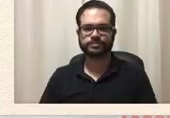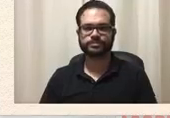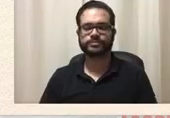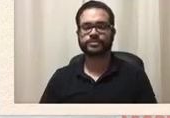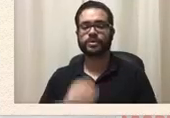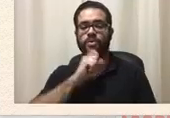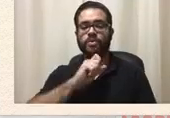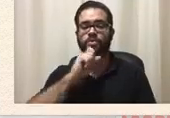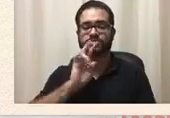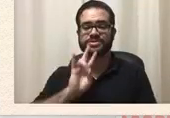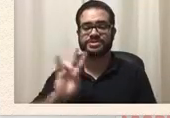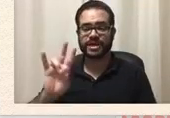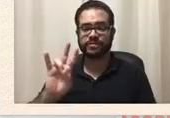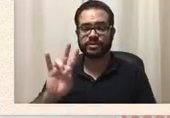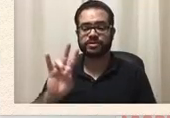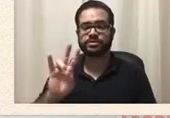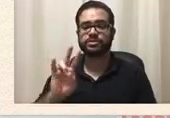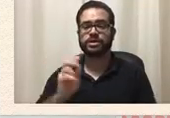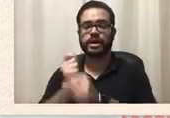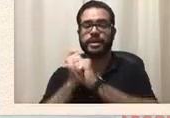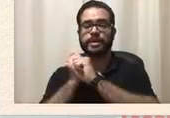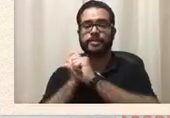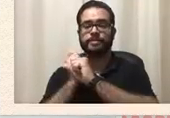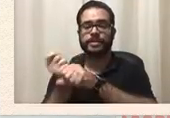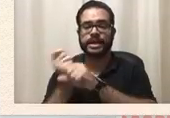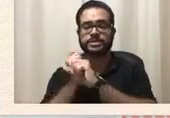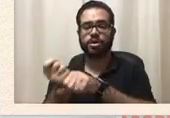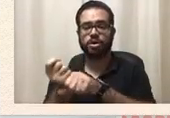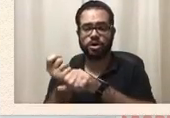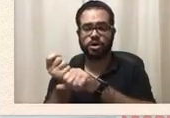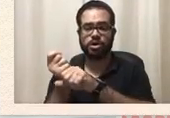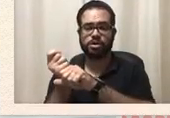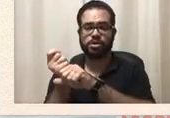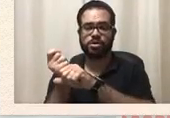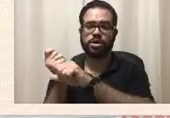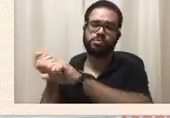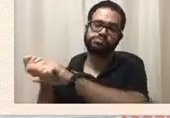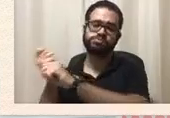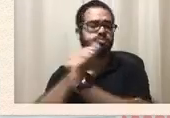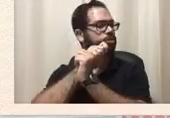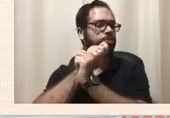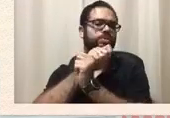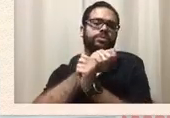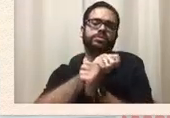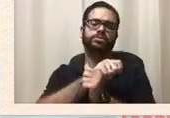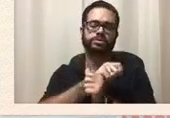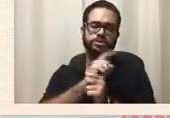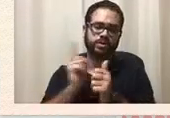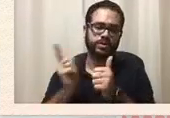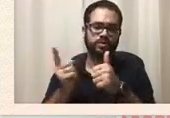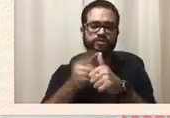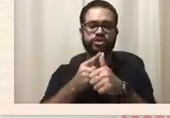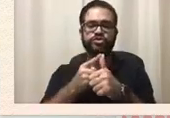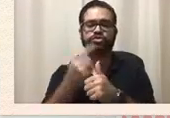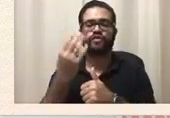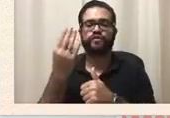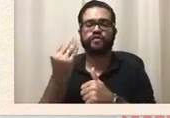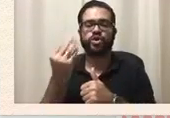bat collided with the left side of his mouth, and the first 14 stitches were sewn